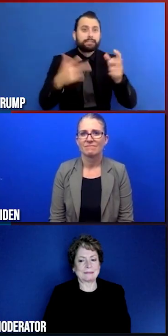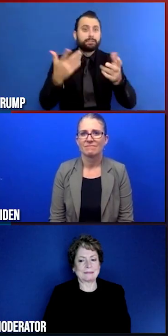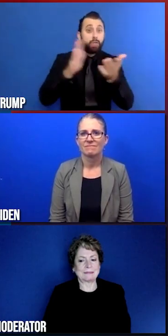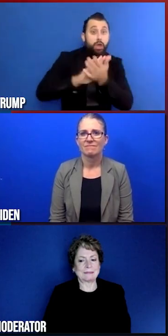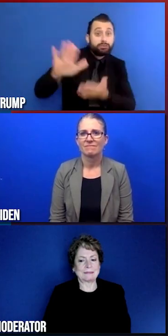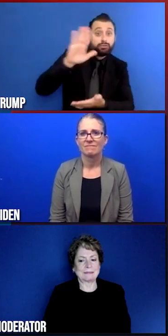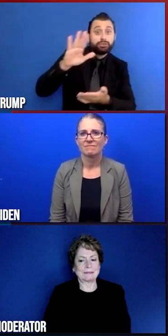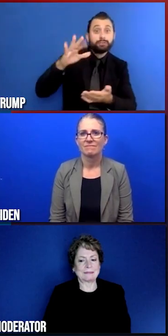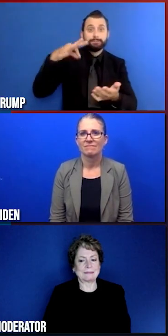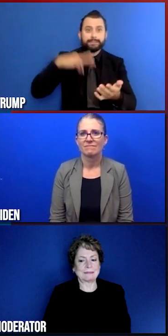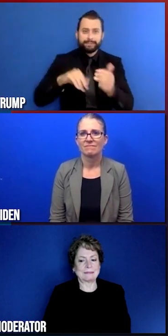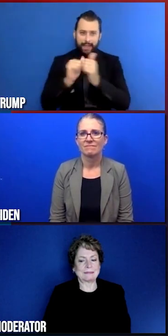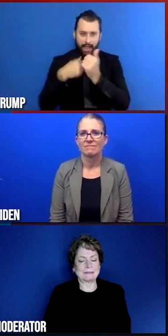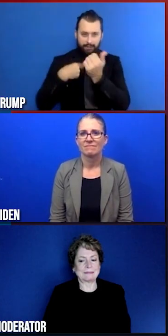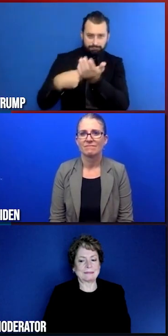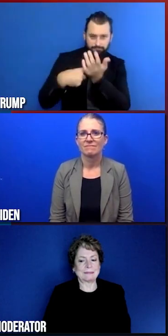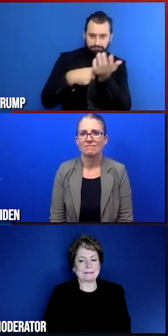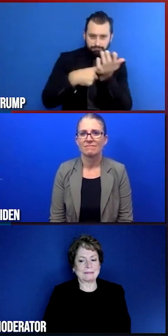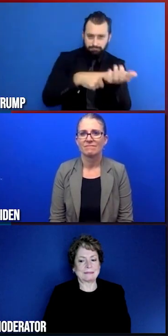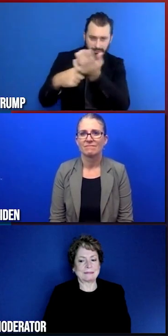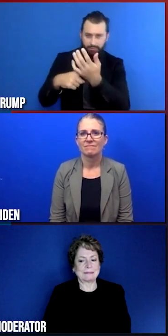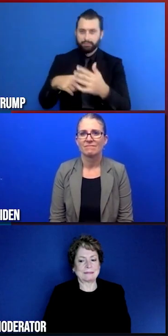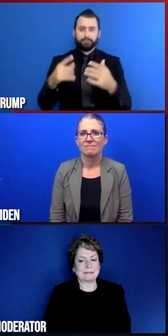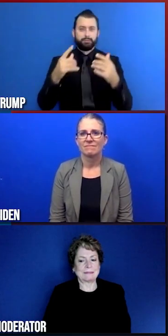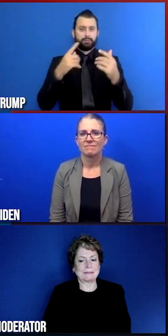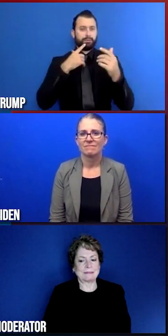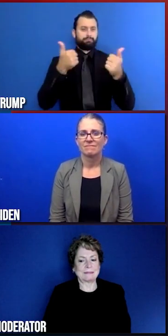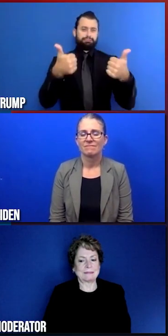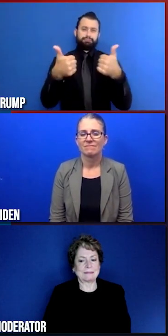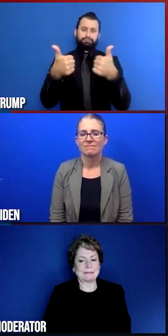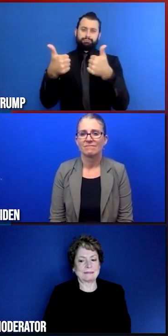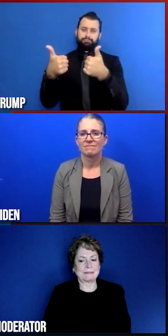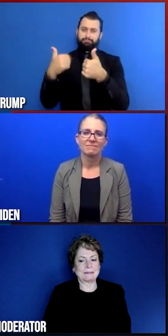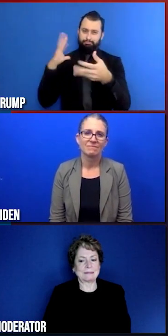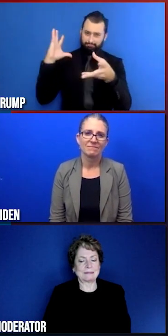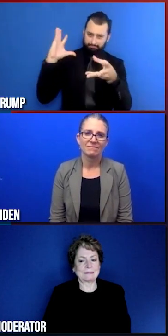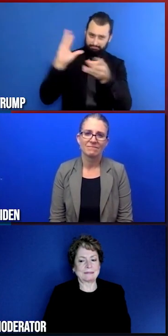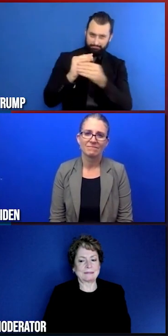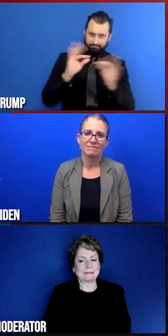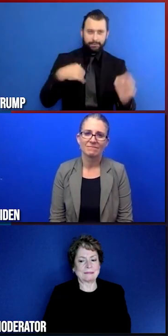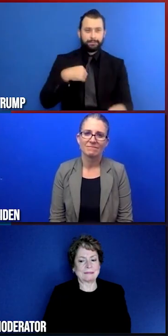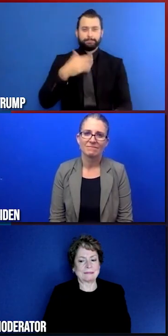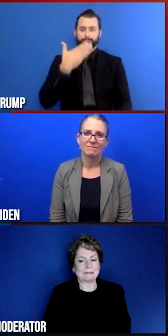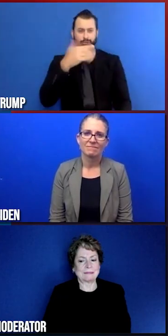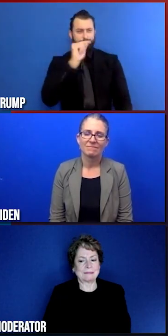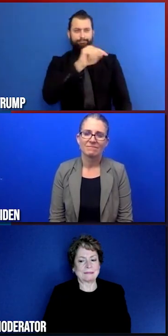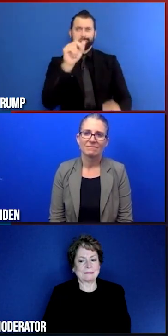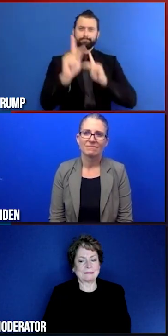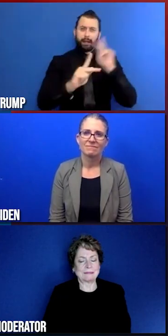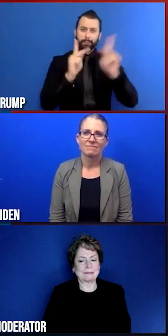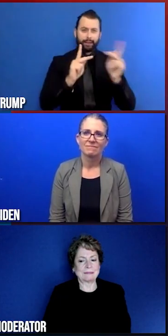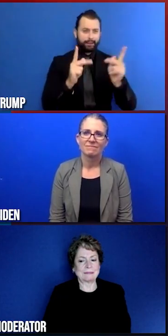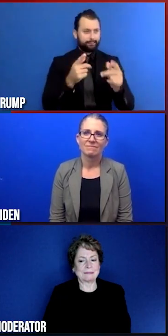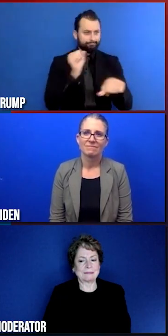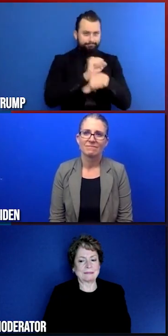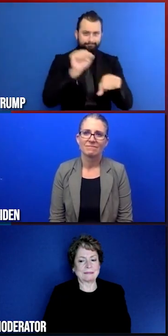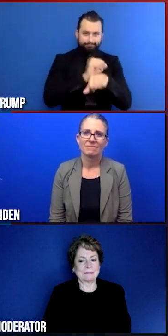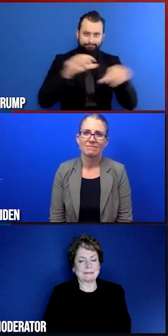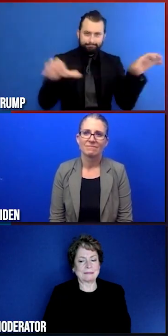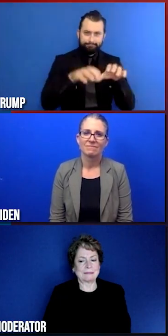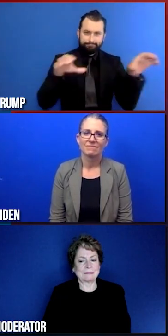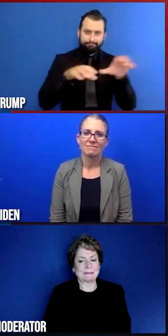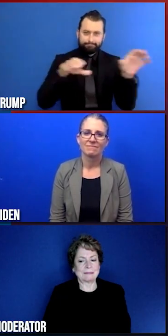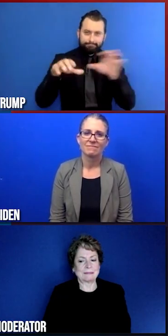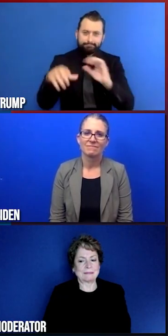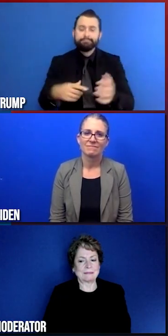came into the office and I said, what are you doing? After 3 years, I said, why do you keep coming back? Because we have no funding. I said, you don't have to come back every